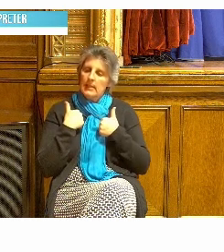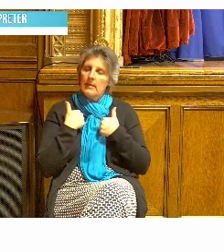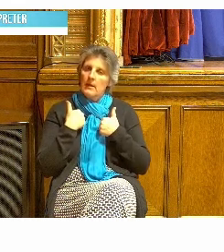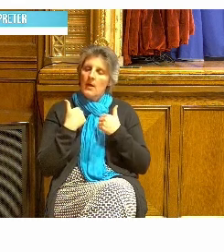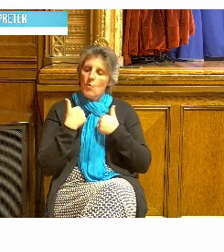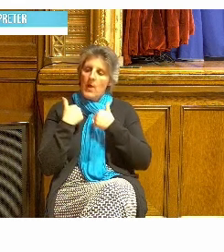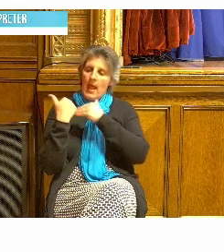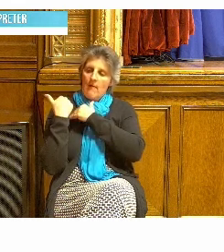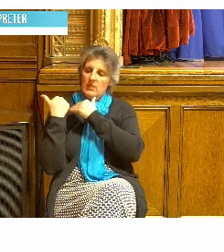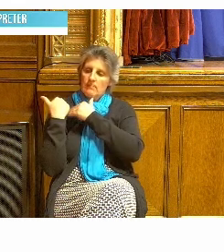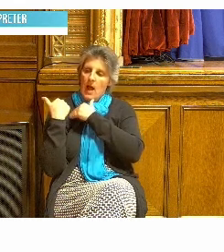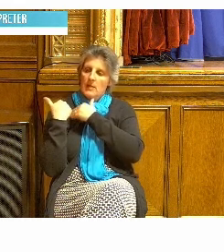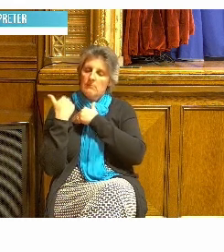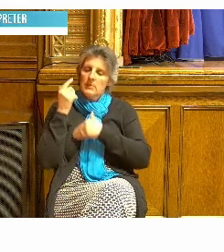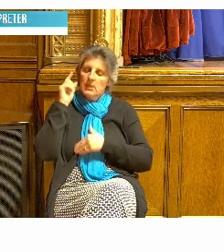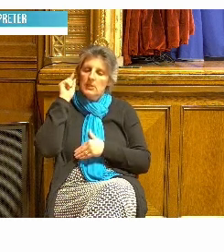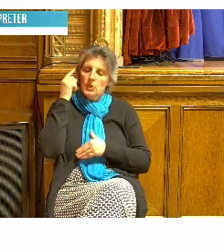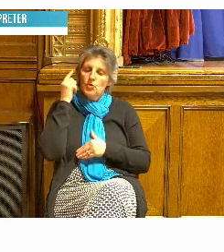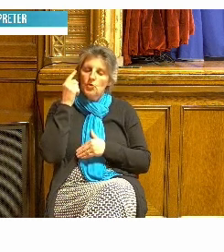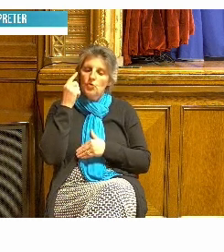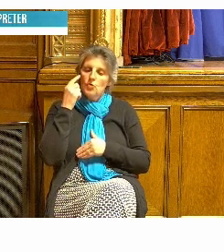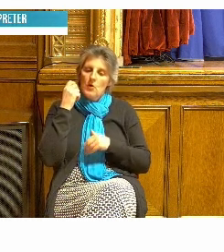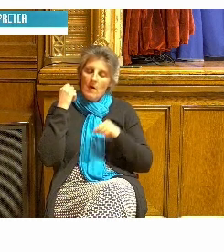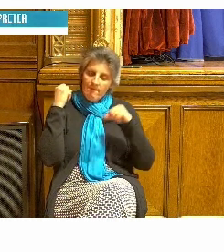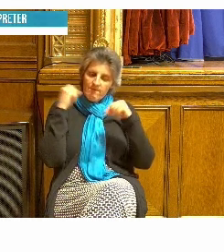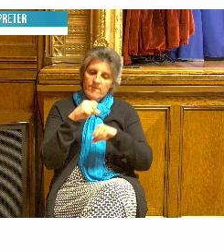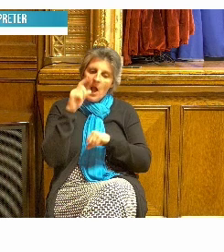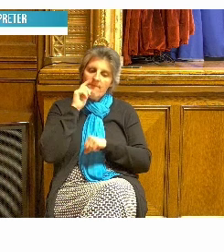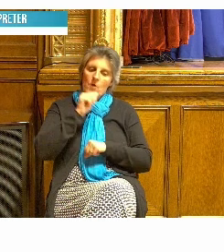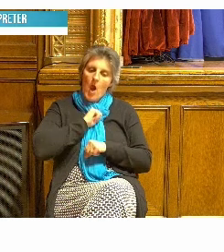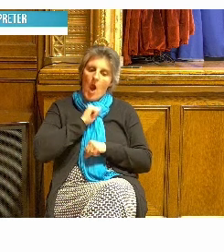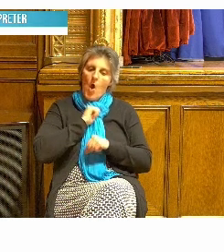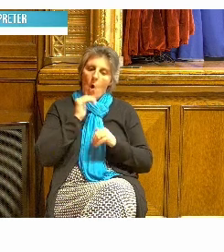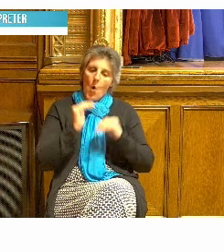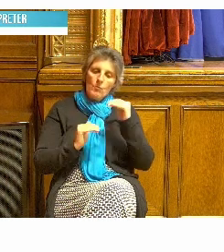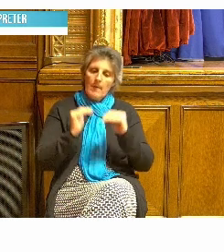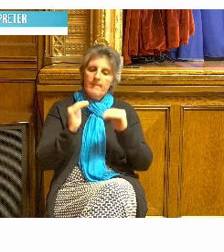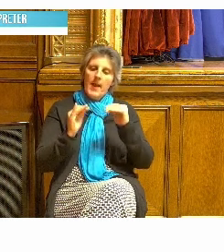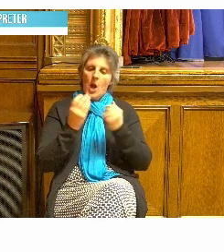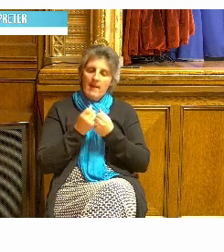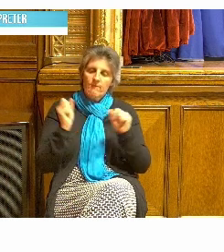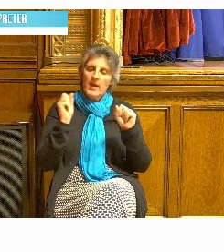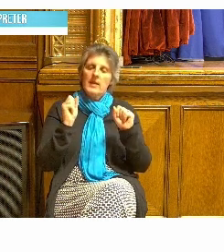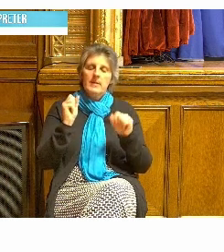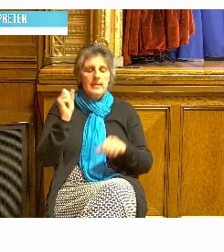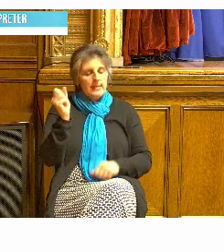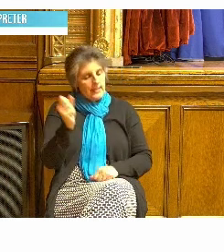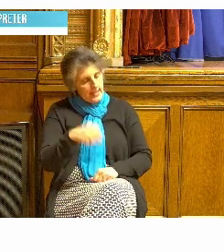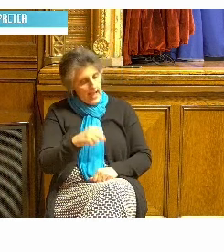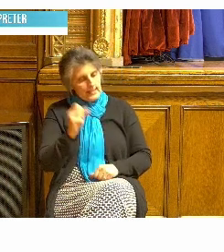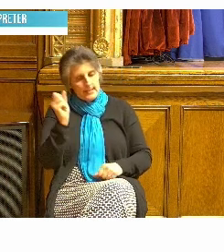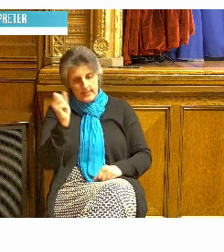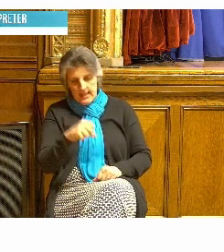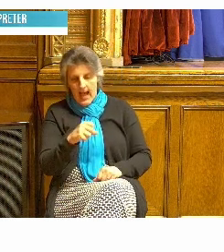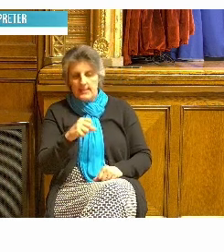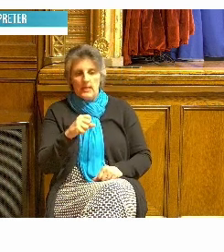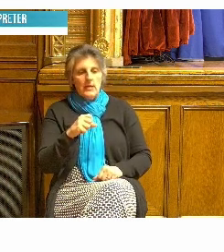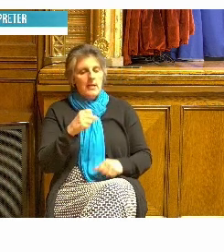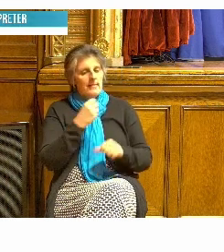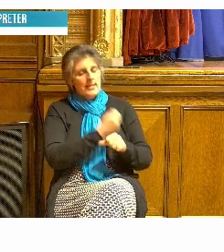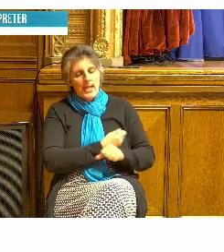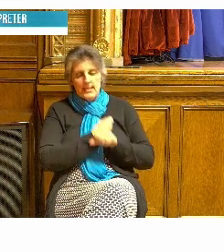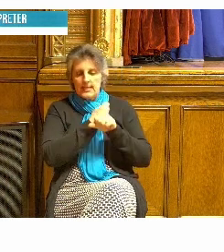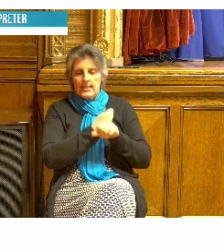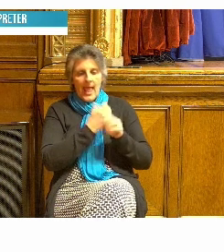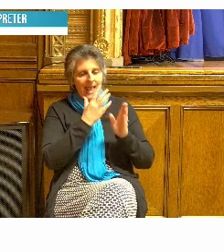have a responsibility to fight for our own repair and freedom. Yes, the